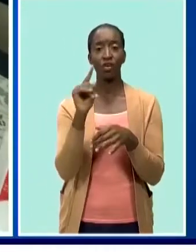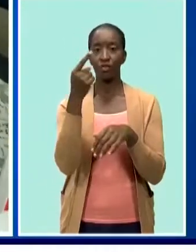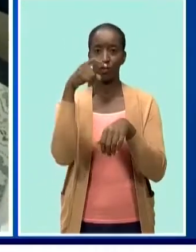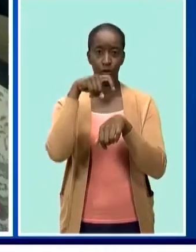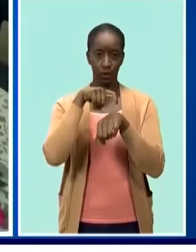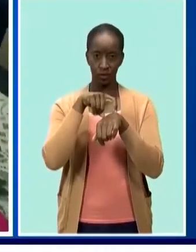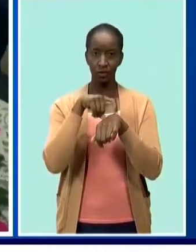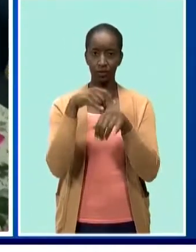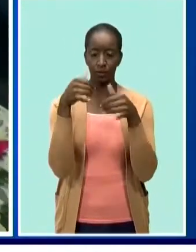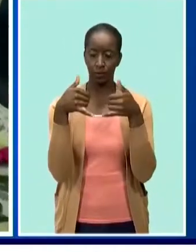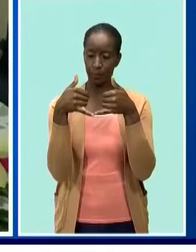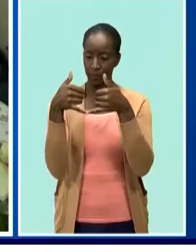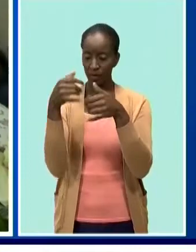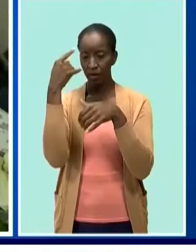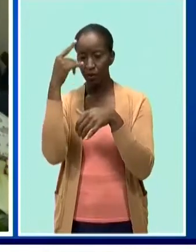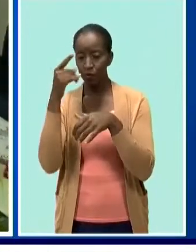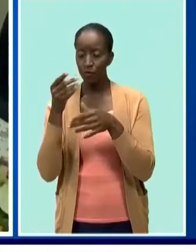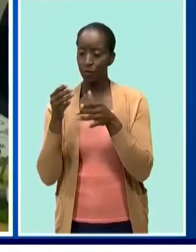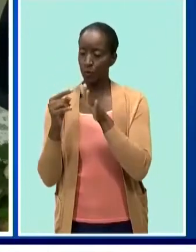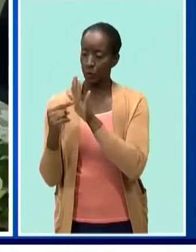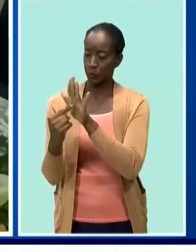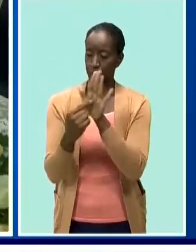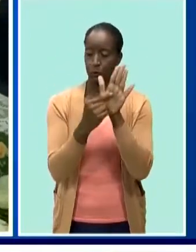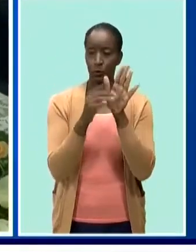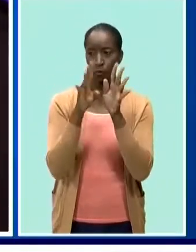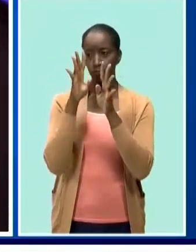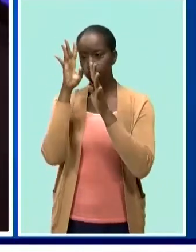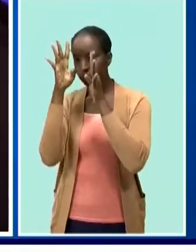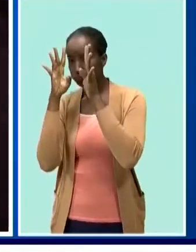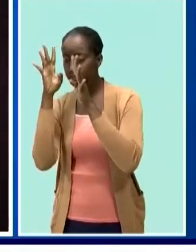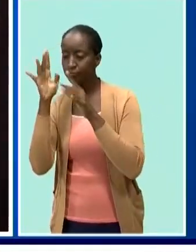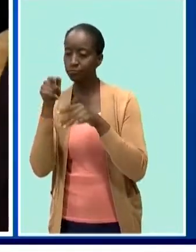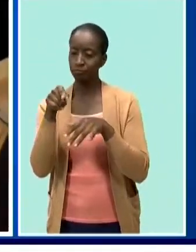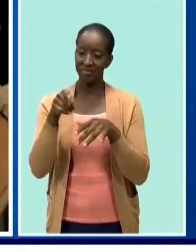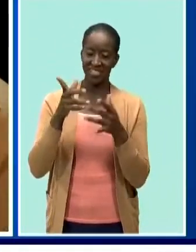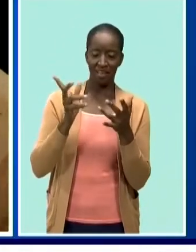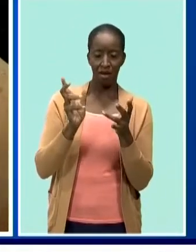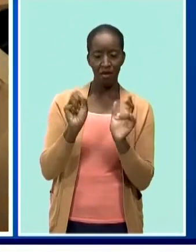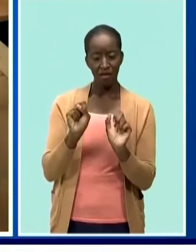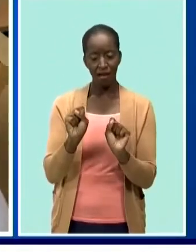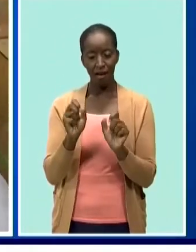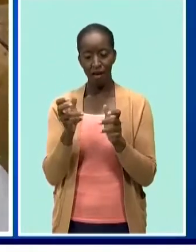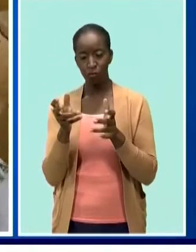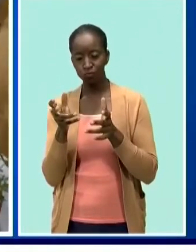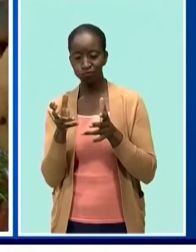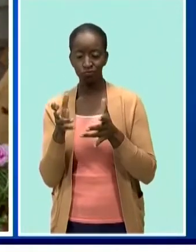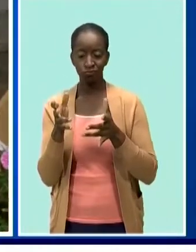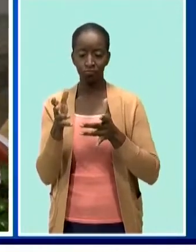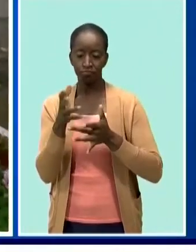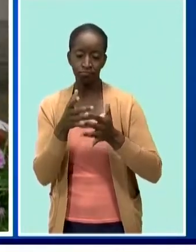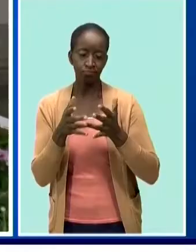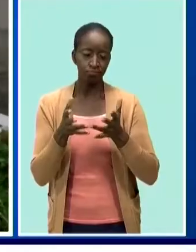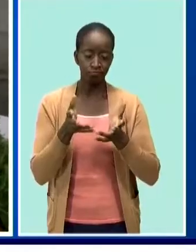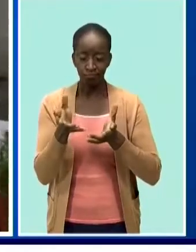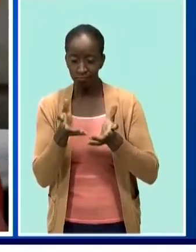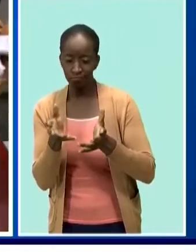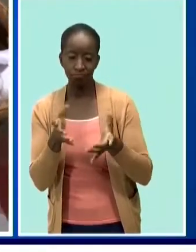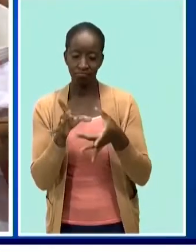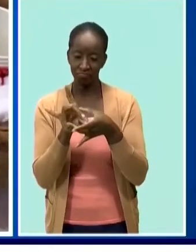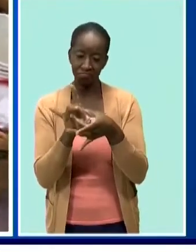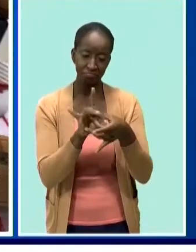the most innovative exhibit, the most interactive display, and the exhibit with the best business